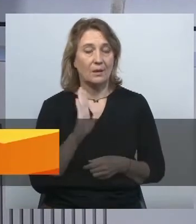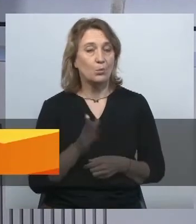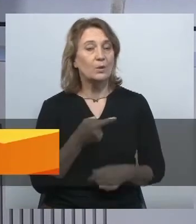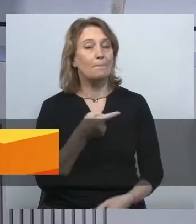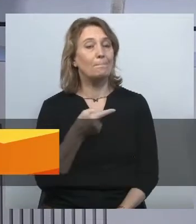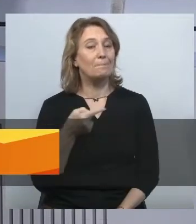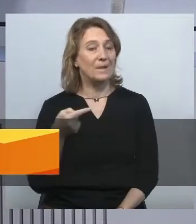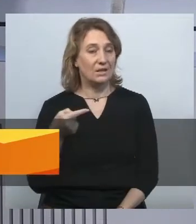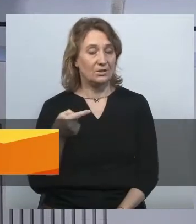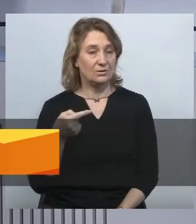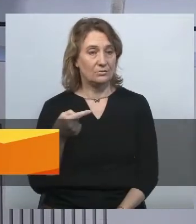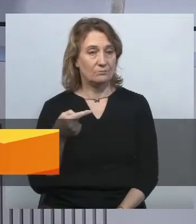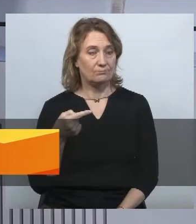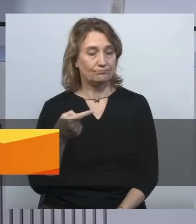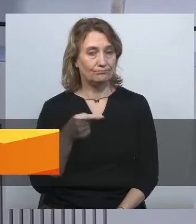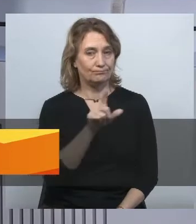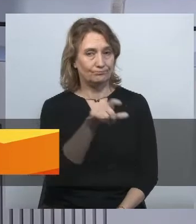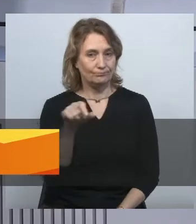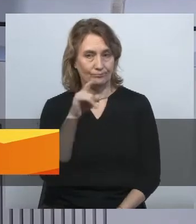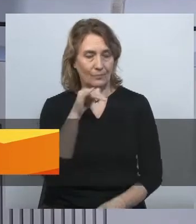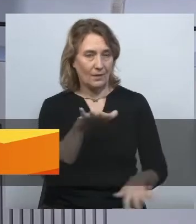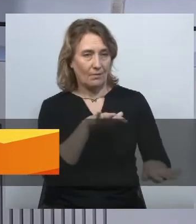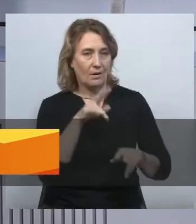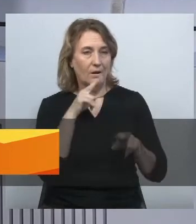it's going to be a minus for,